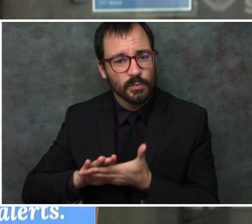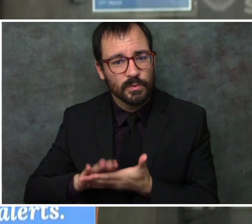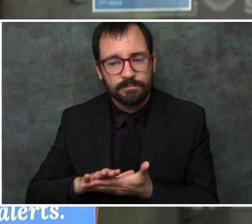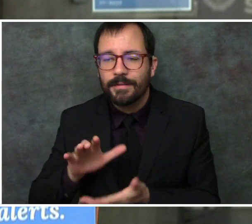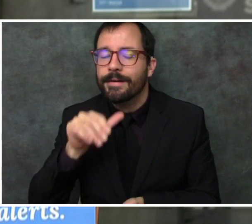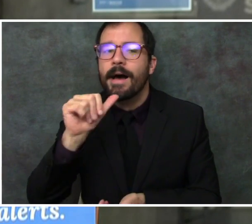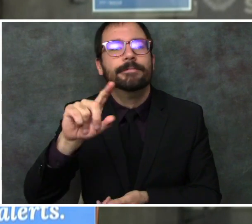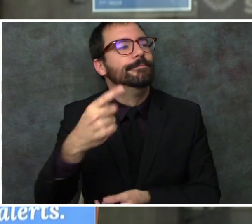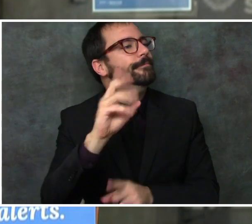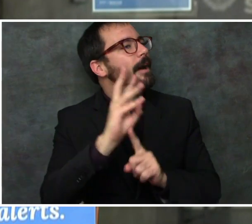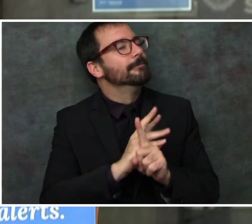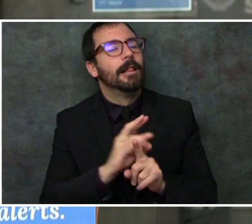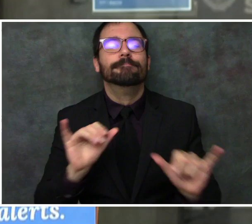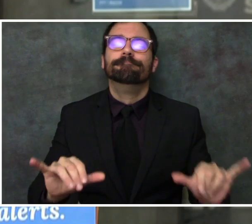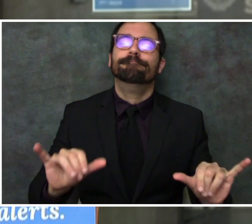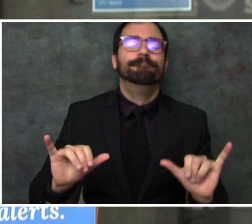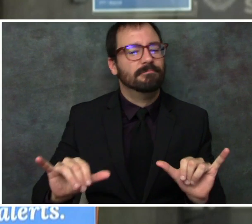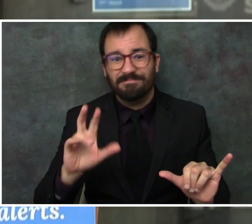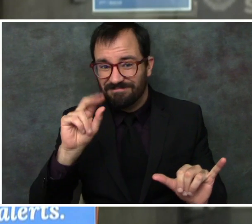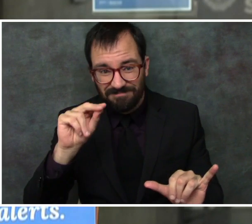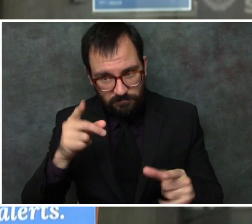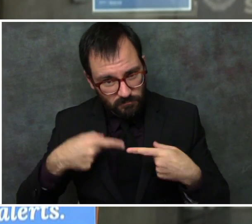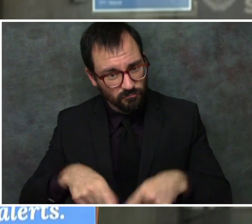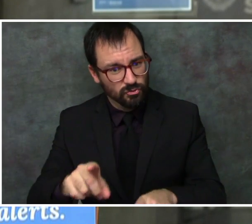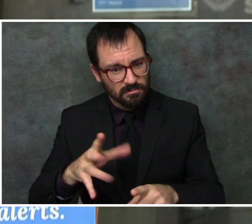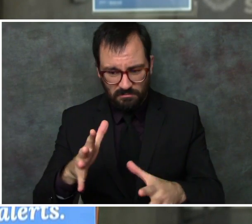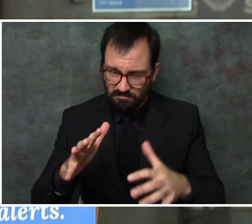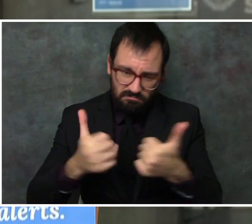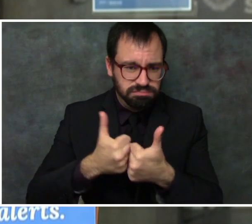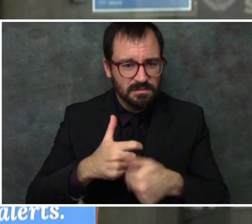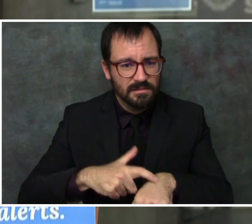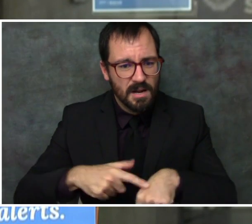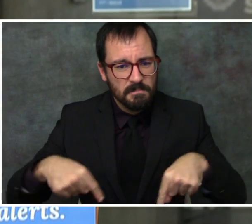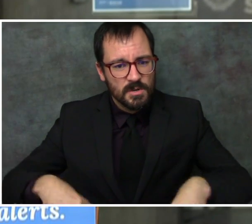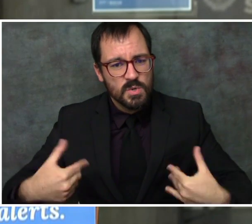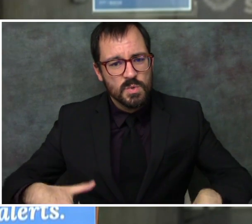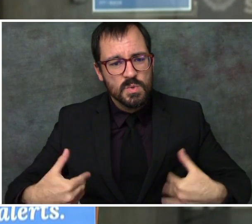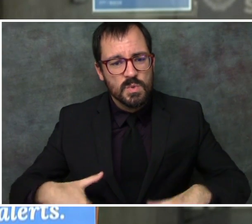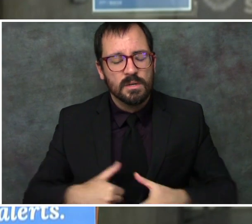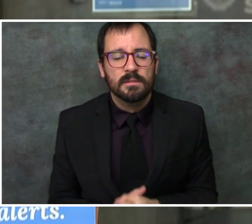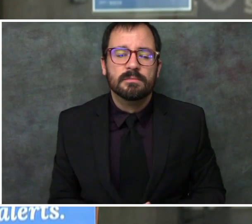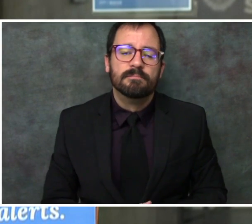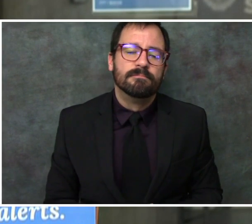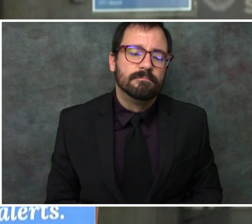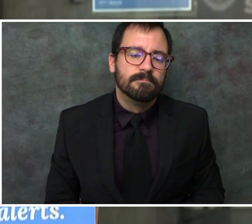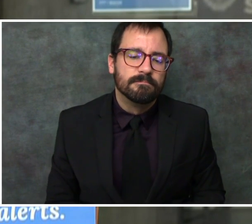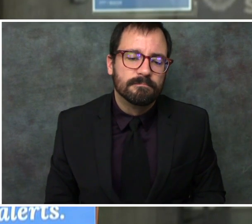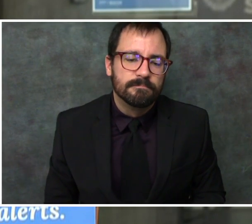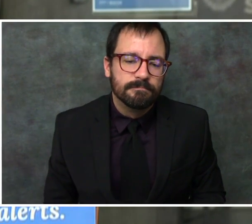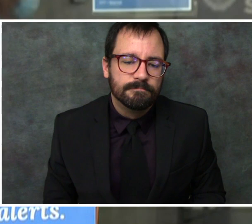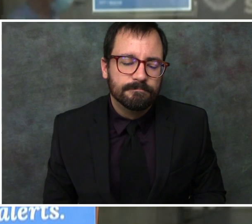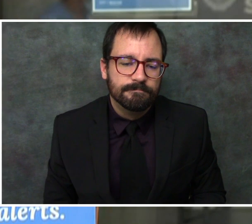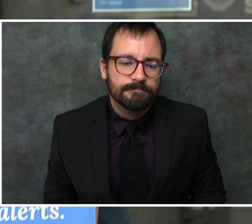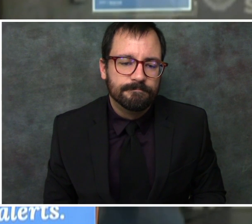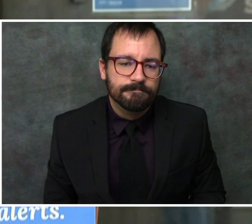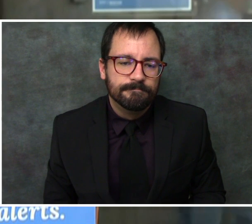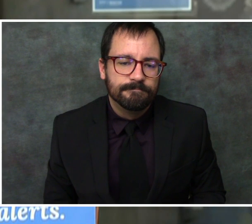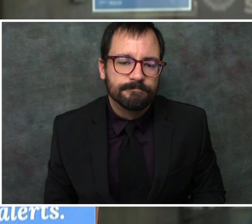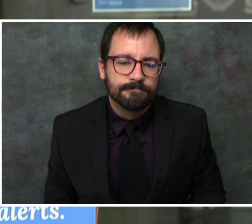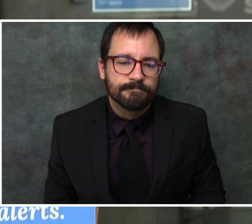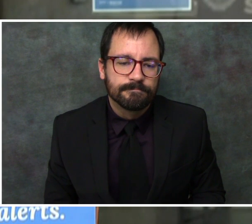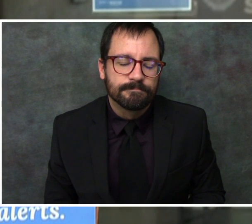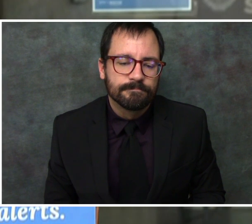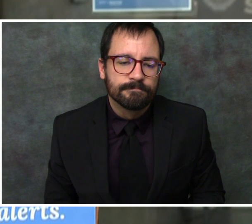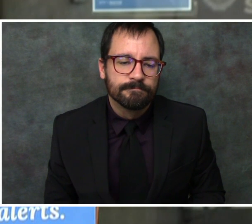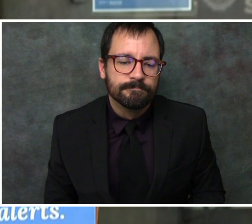any 6 months. It was and continues to be a difficult time for all of us, but